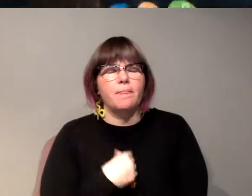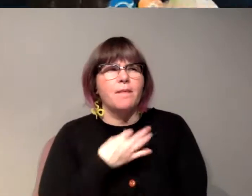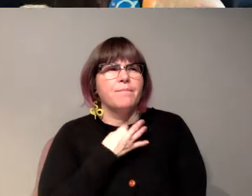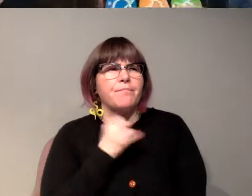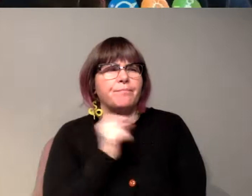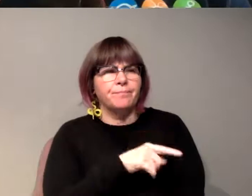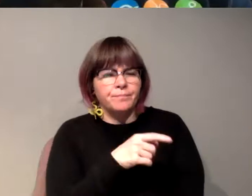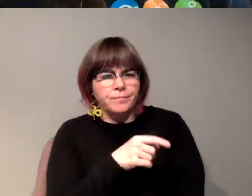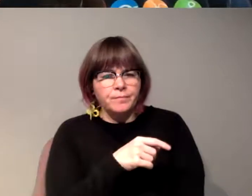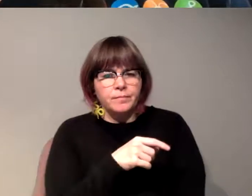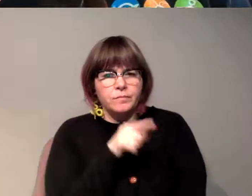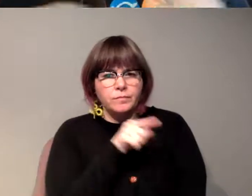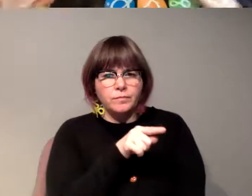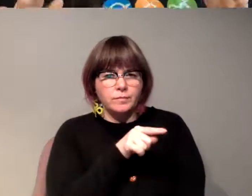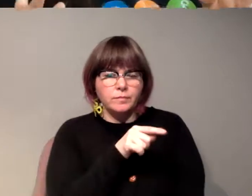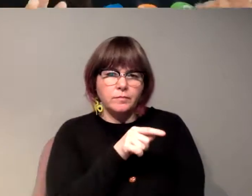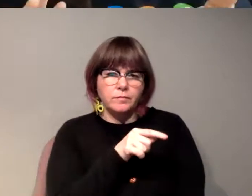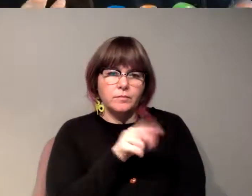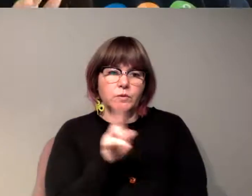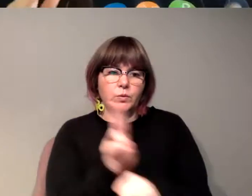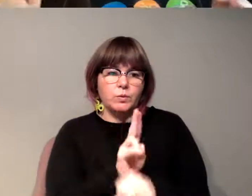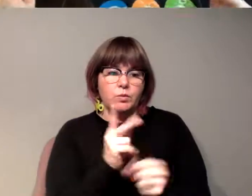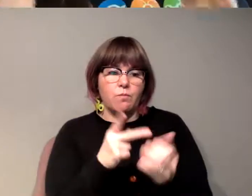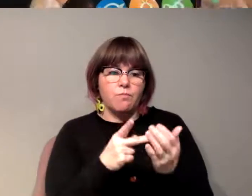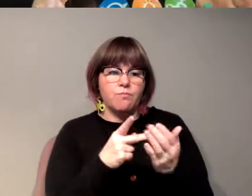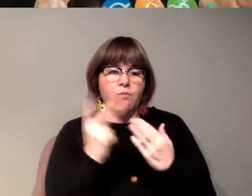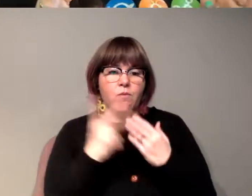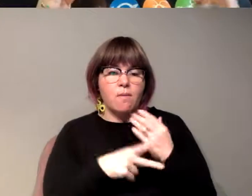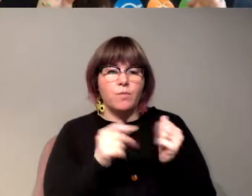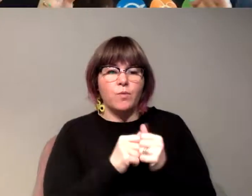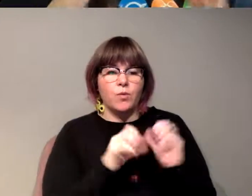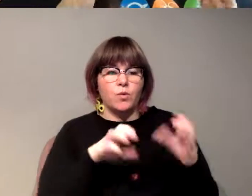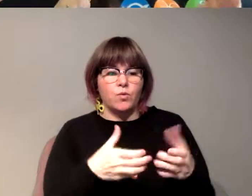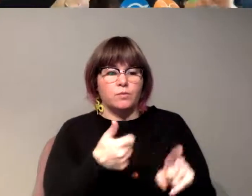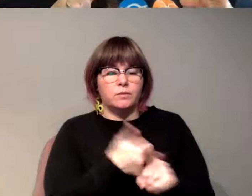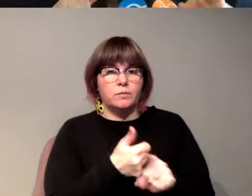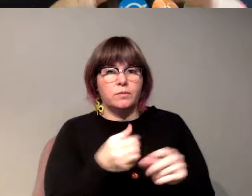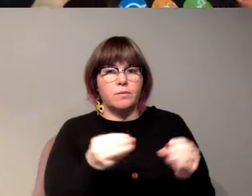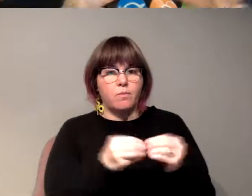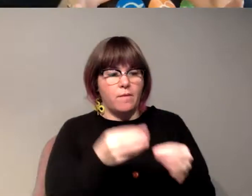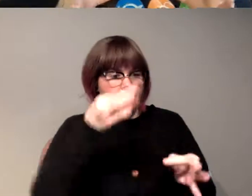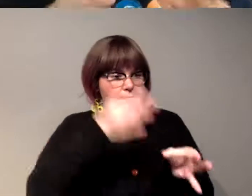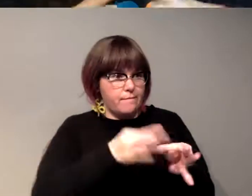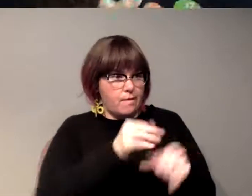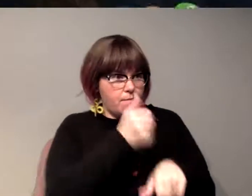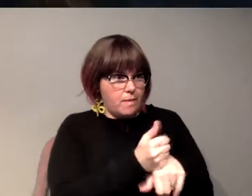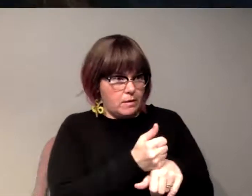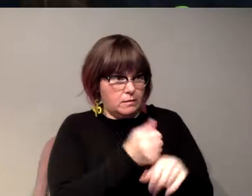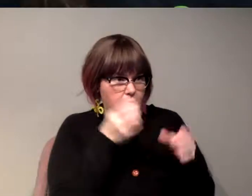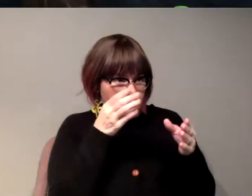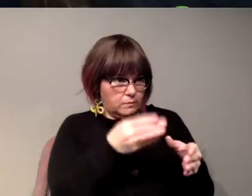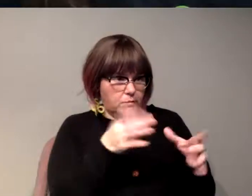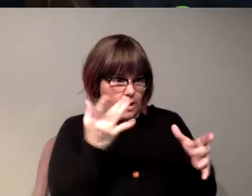when you are using your program with groups that are more faith-based in what has brought them